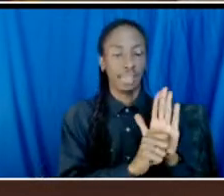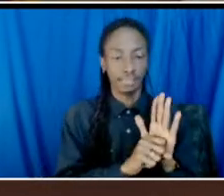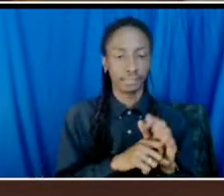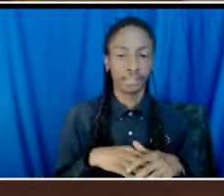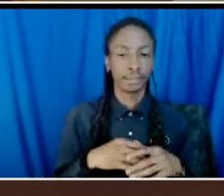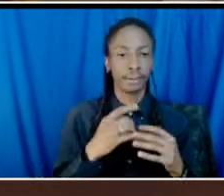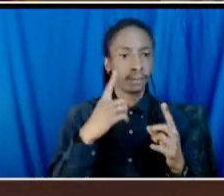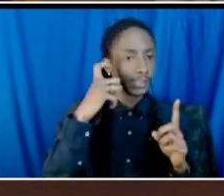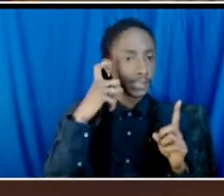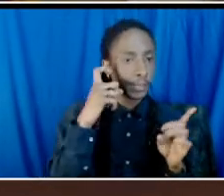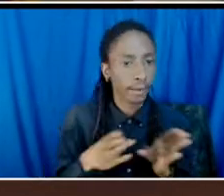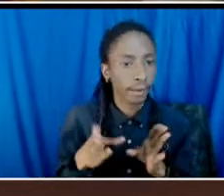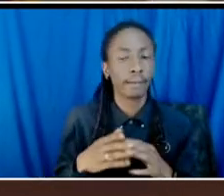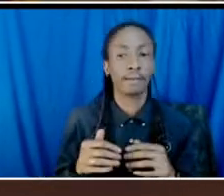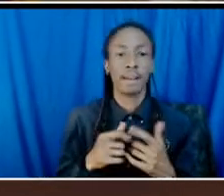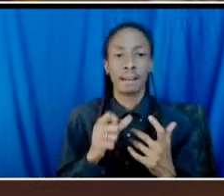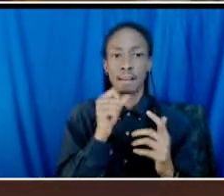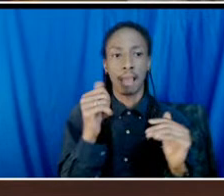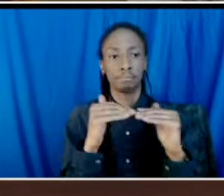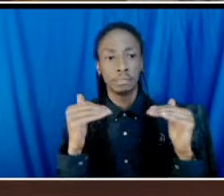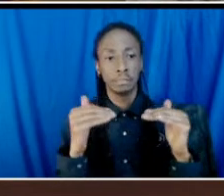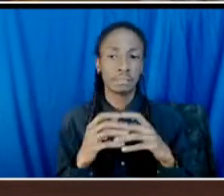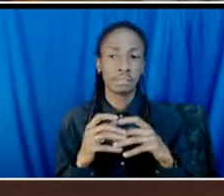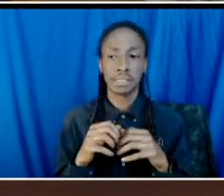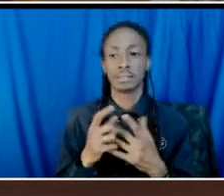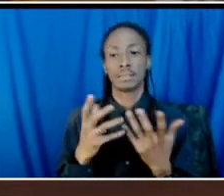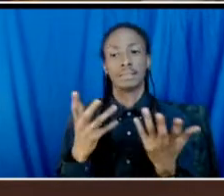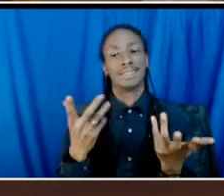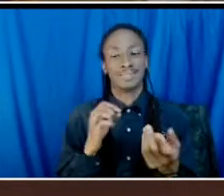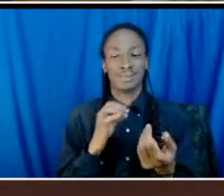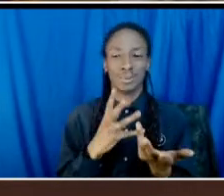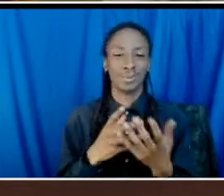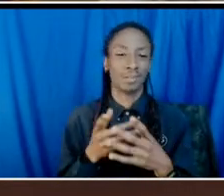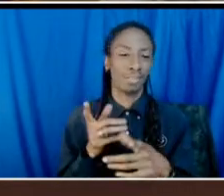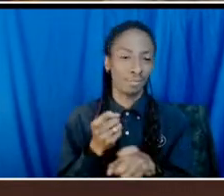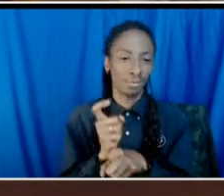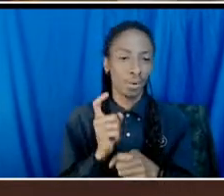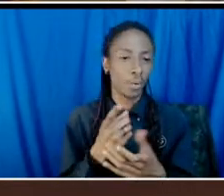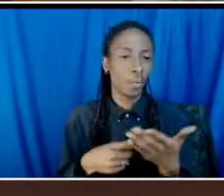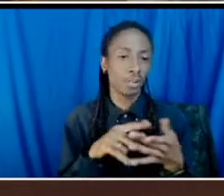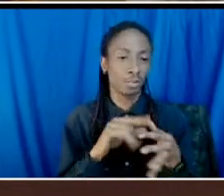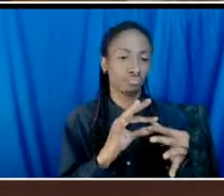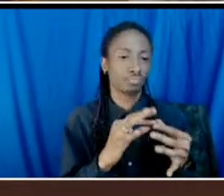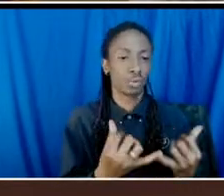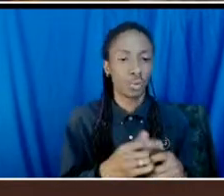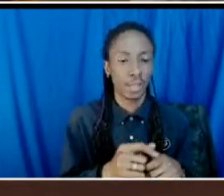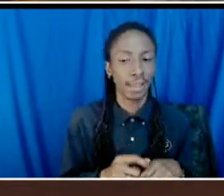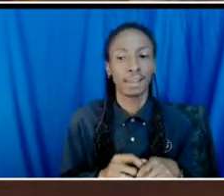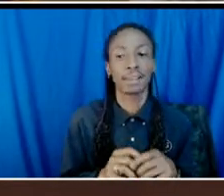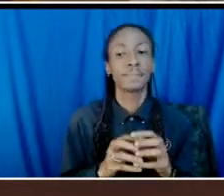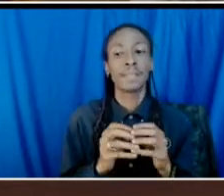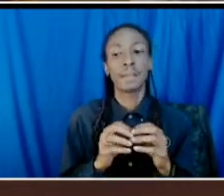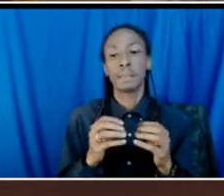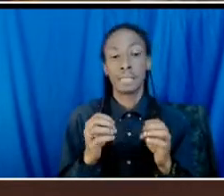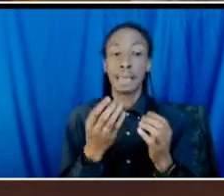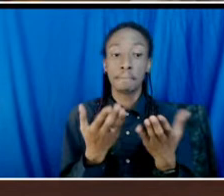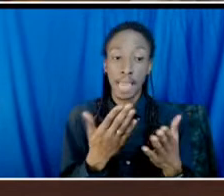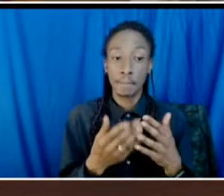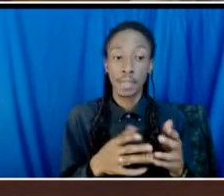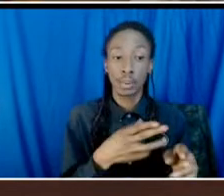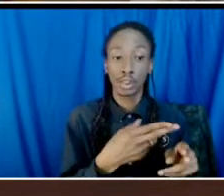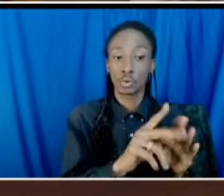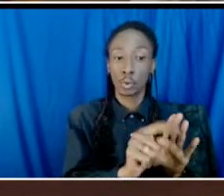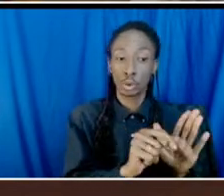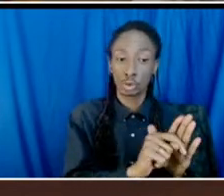meant to justify ignoring what you've said today, ignoring the facts. That may be the short-term cost of